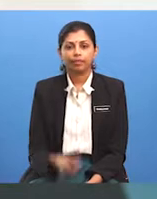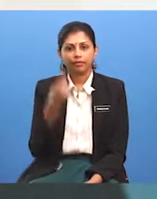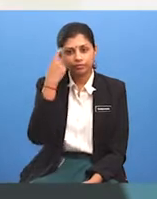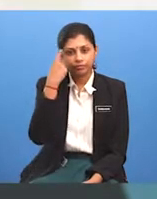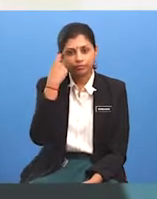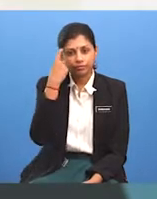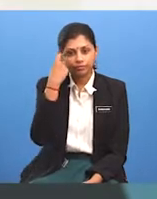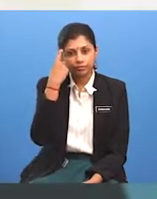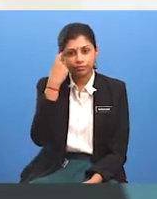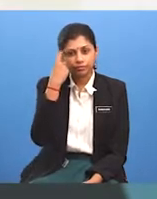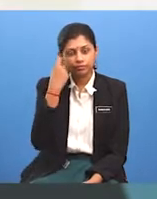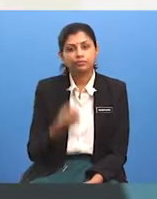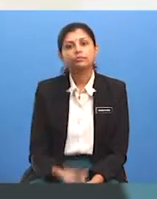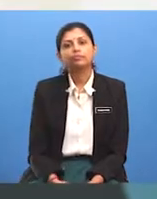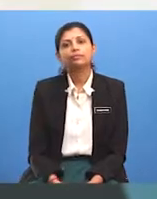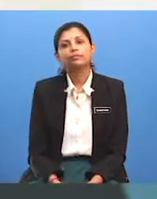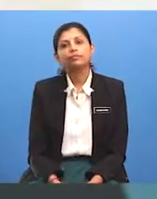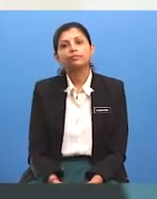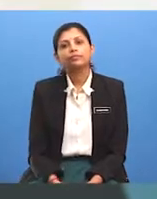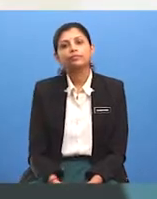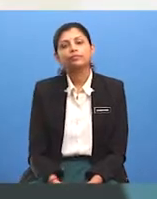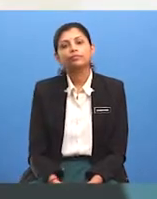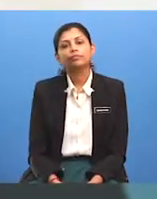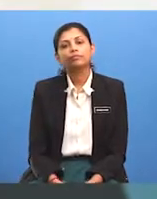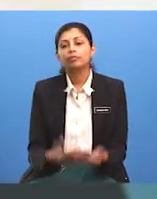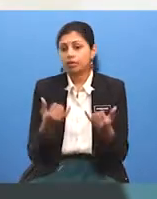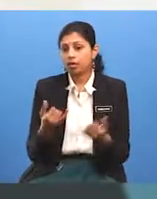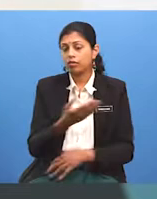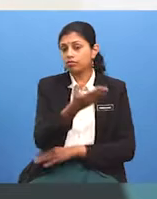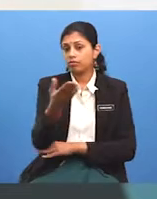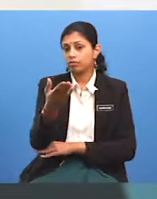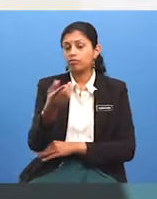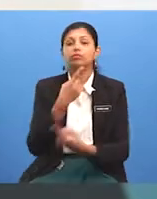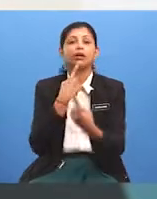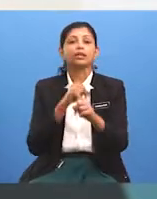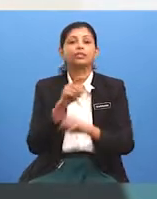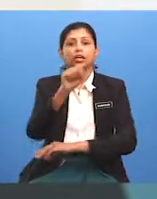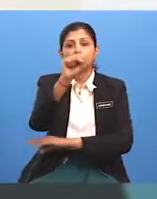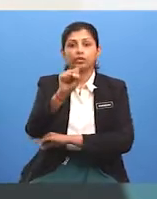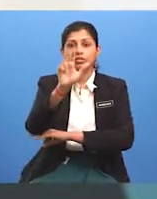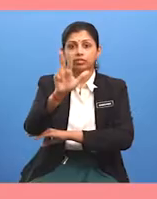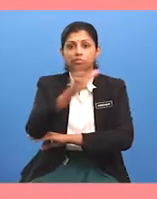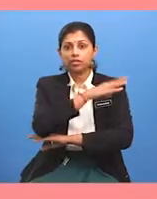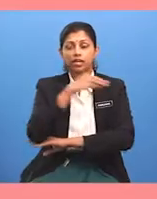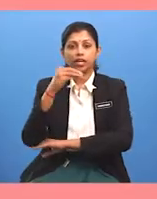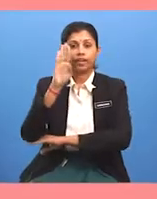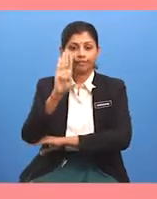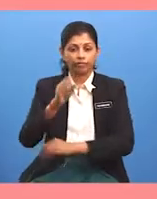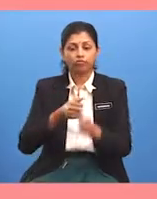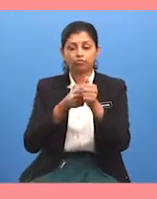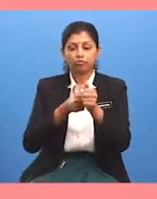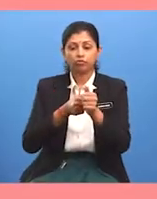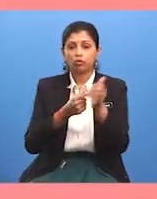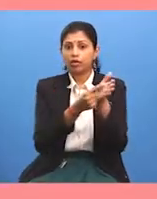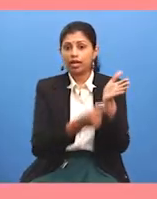Now, students, answer question 3 and 4 based on Article 2. Let's look at